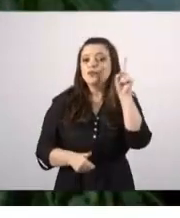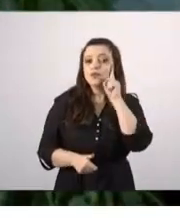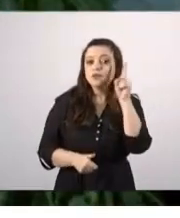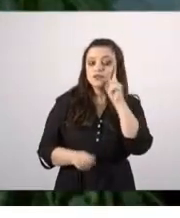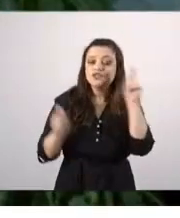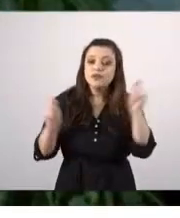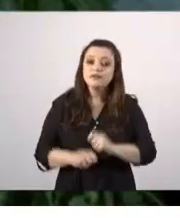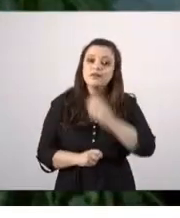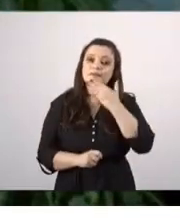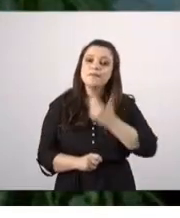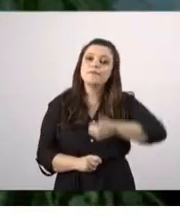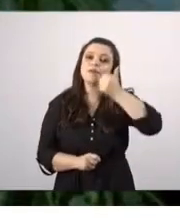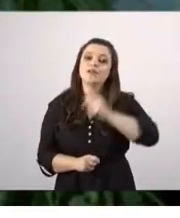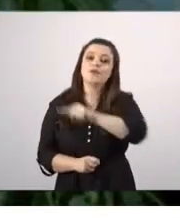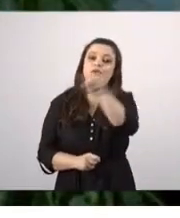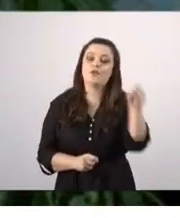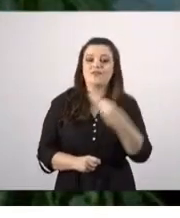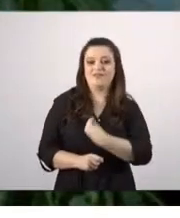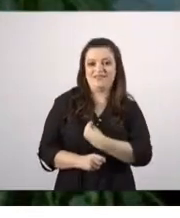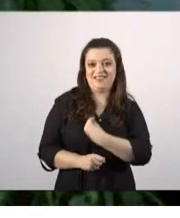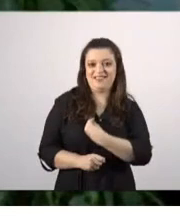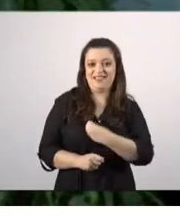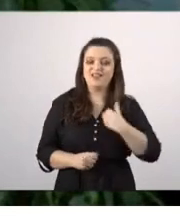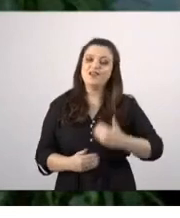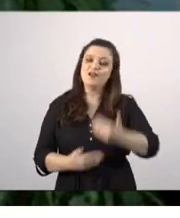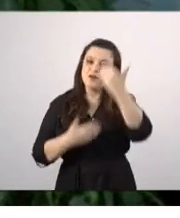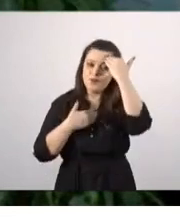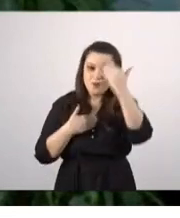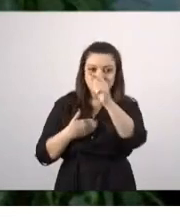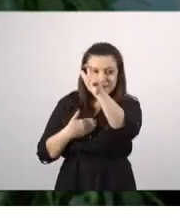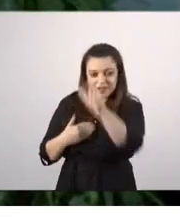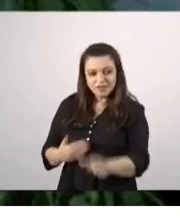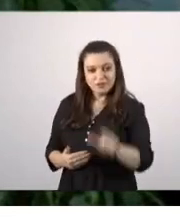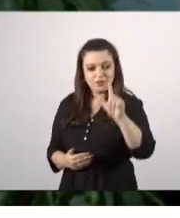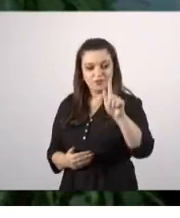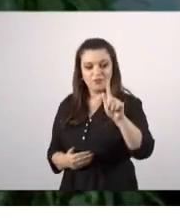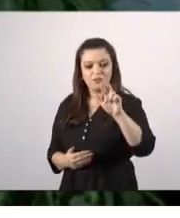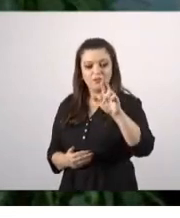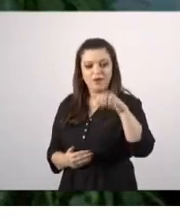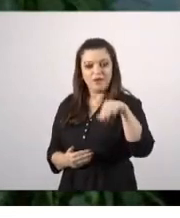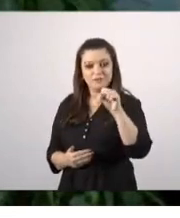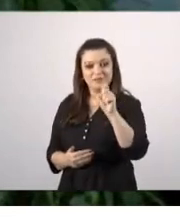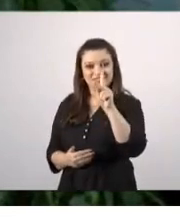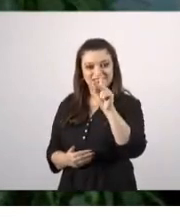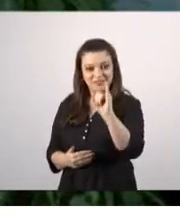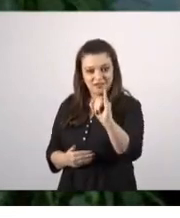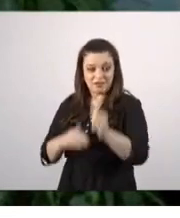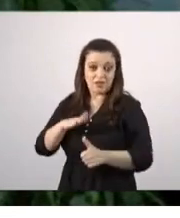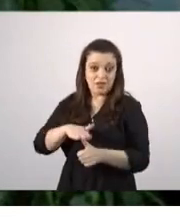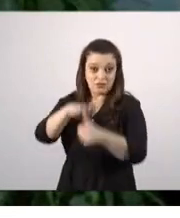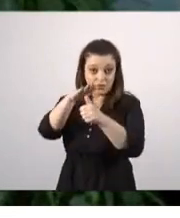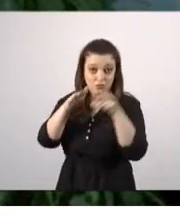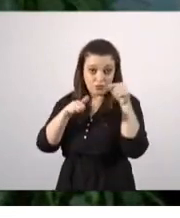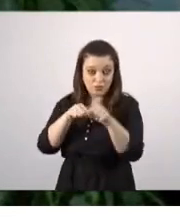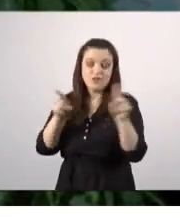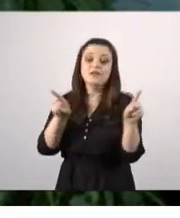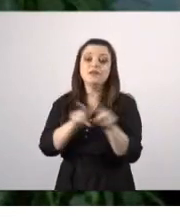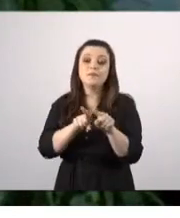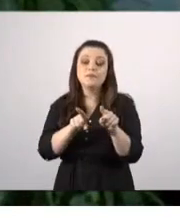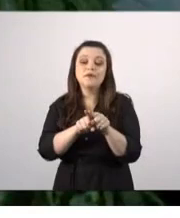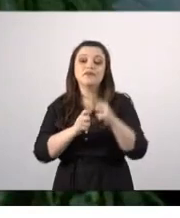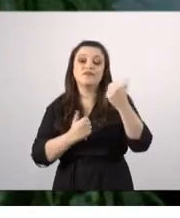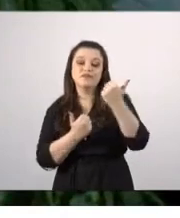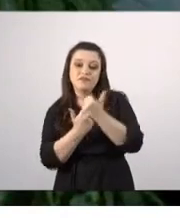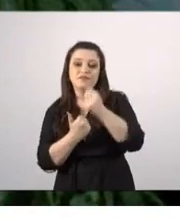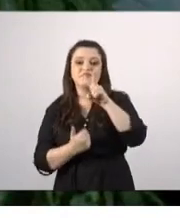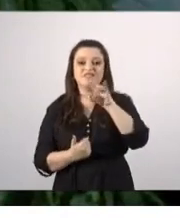make your lives better. Thank you, Rector Grimsky. Thank you as well to Vice Rector Vidal Martins